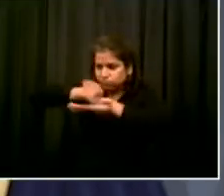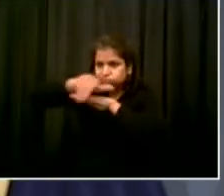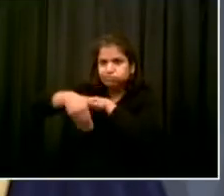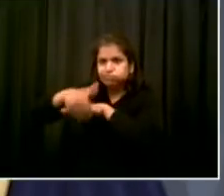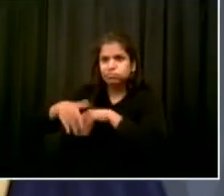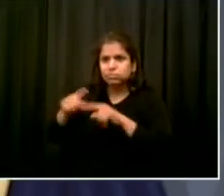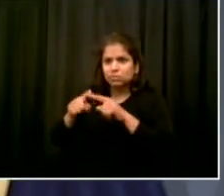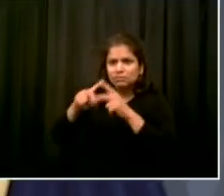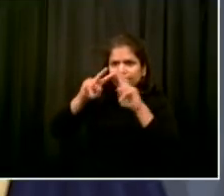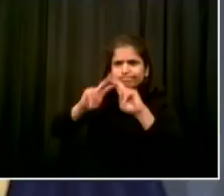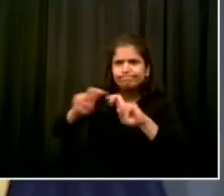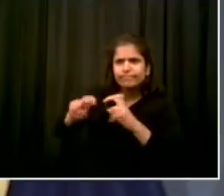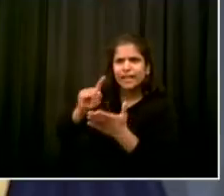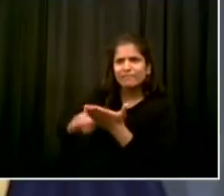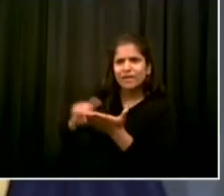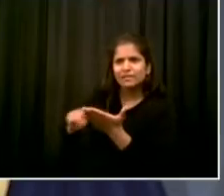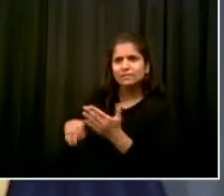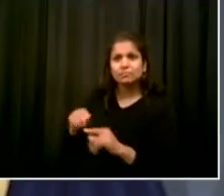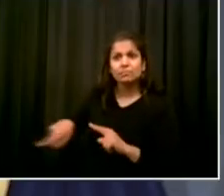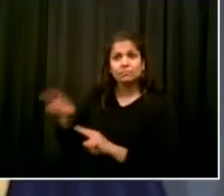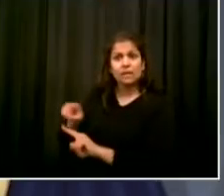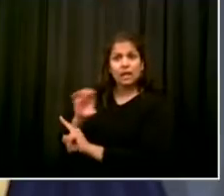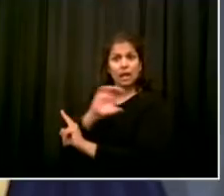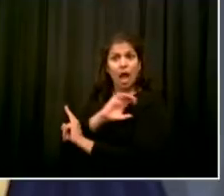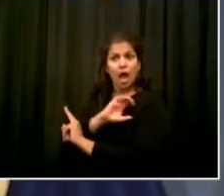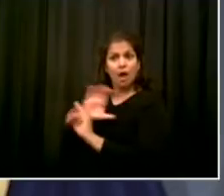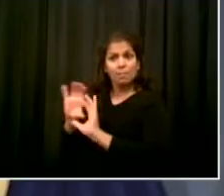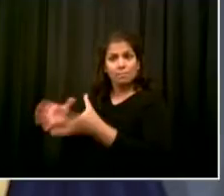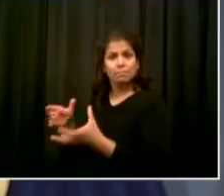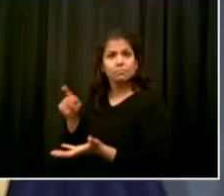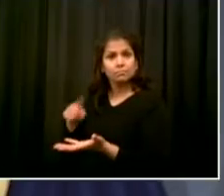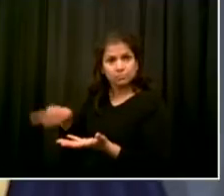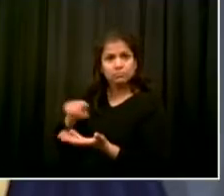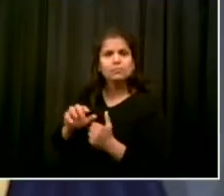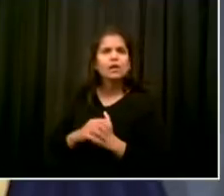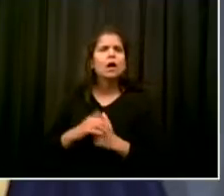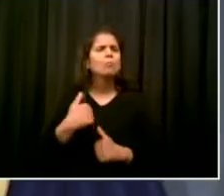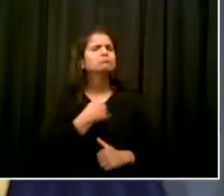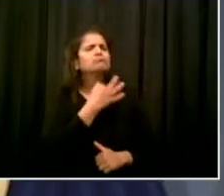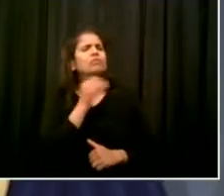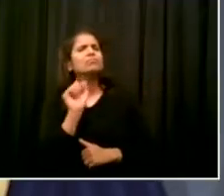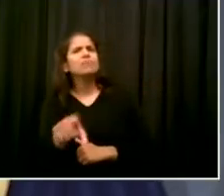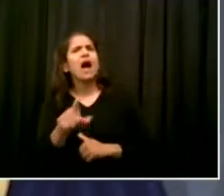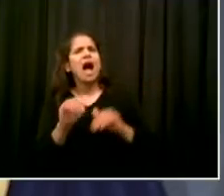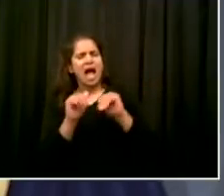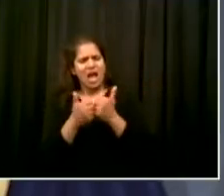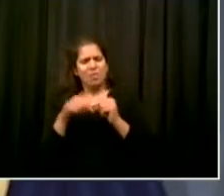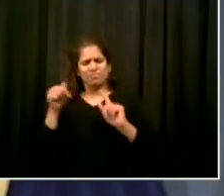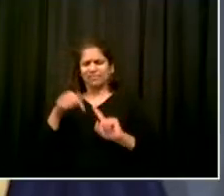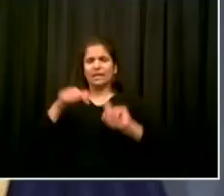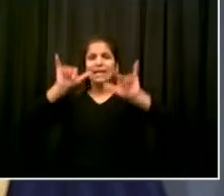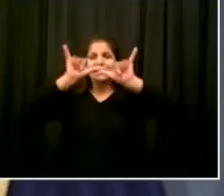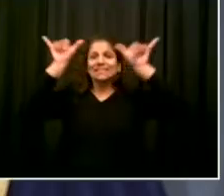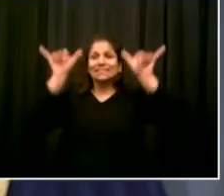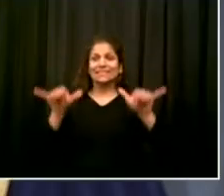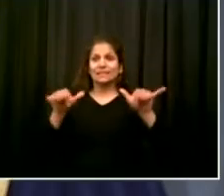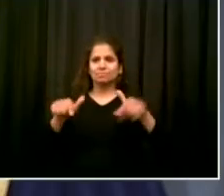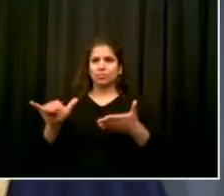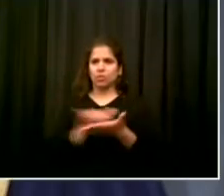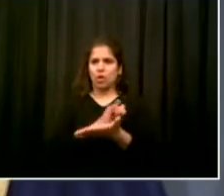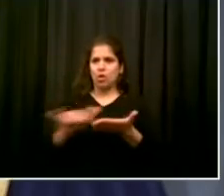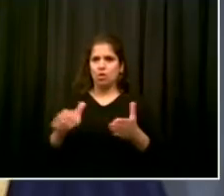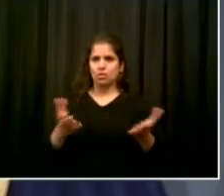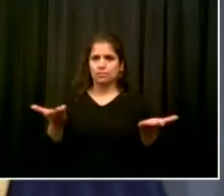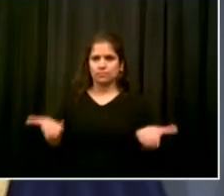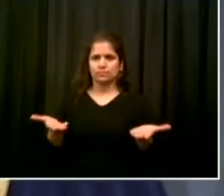indeed the case. So, Yoav, I don't have the exact statistics in front of me, and to your very good point